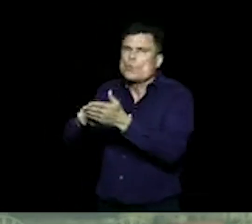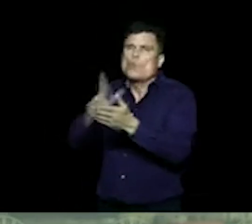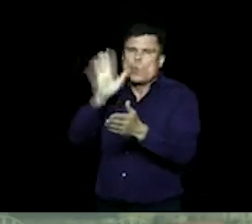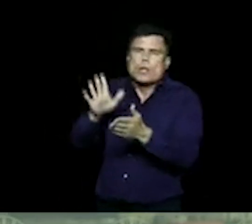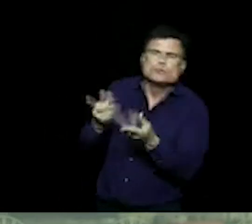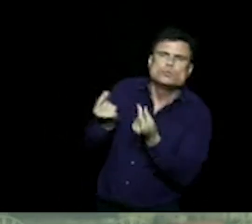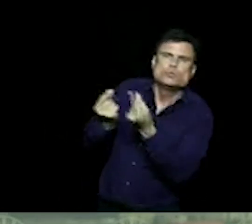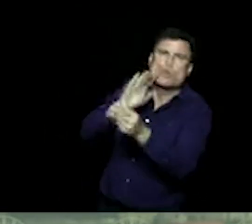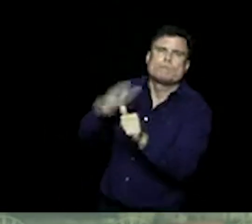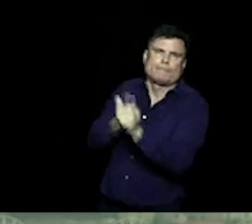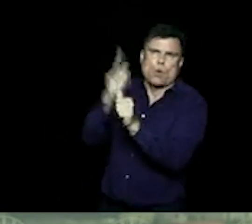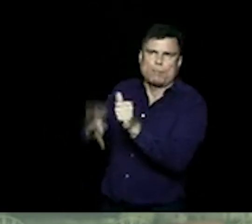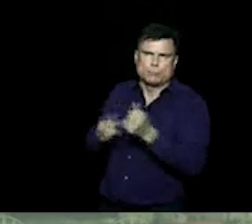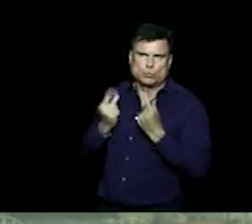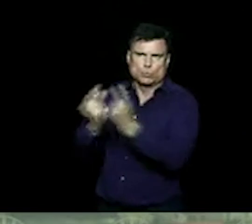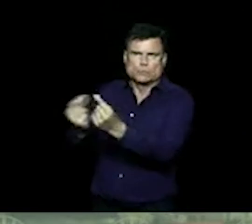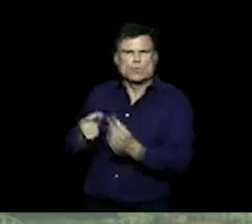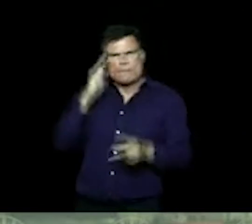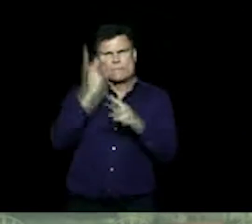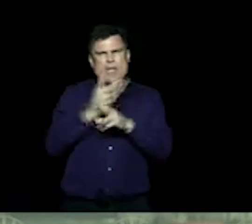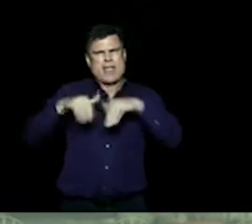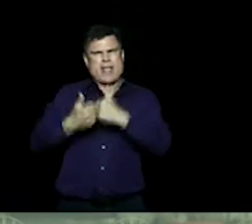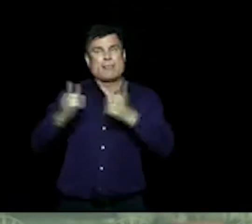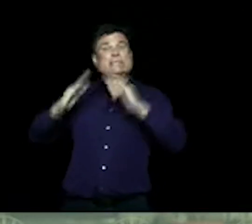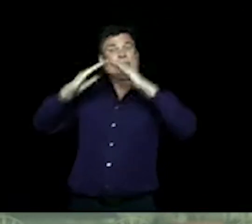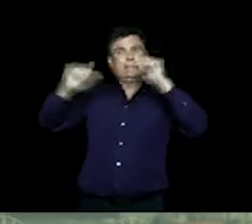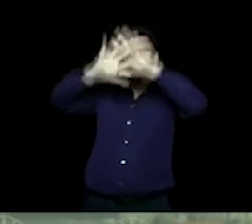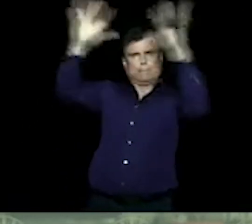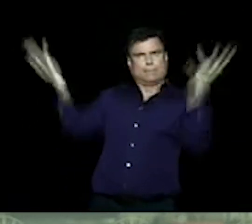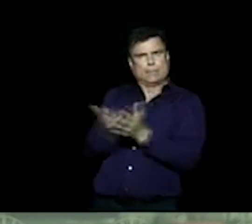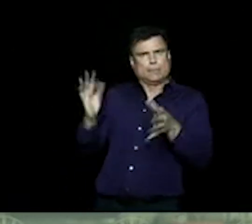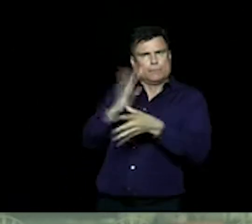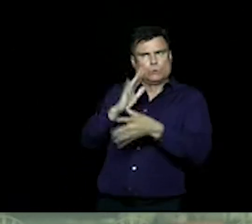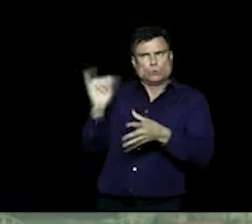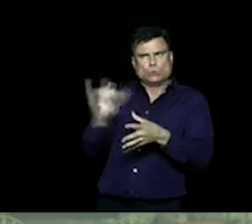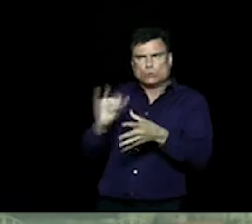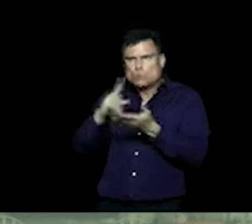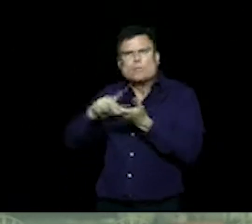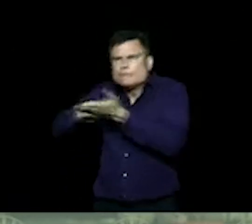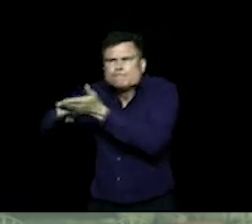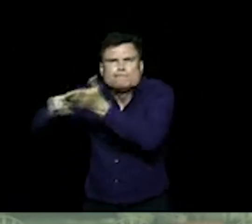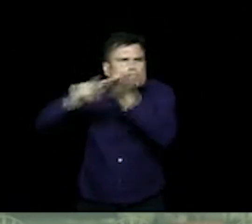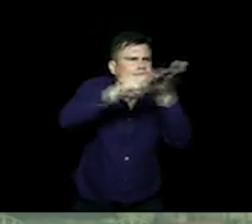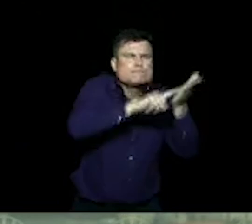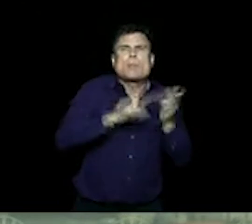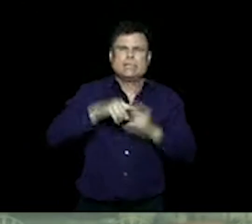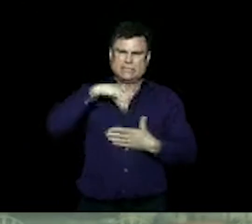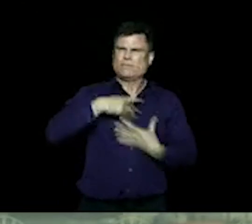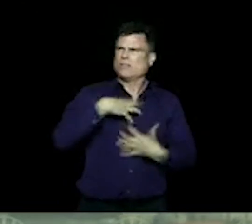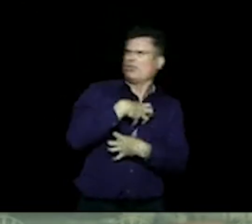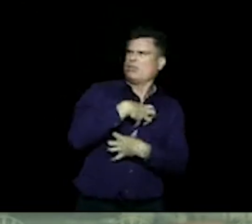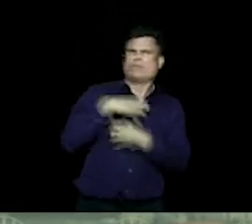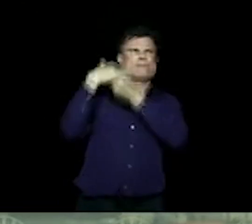going forward. And I'll be seeking, obviously, her recommendations and advice and others as to the next steps. I think, I don't know if you